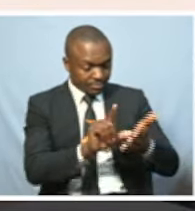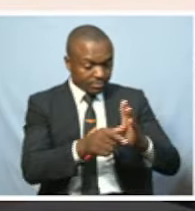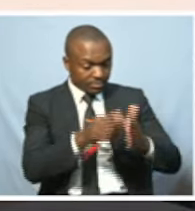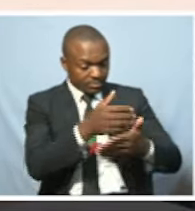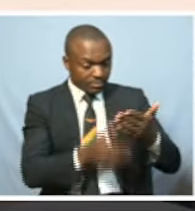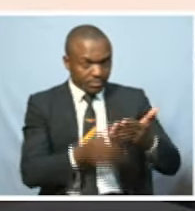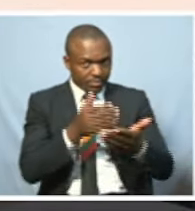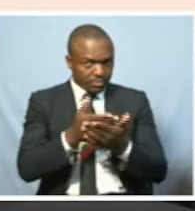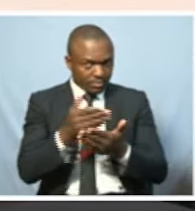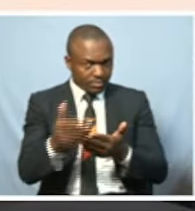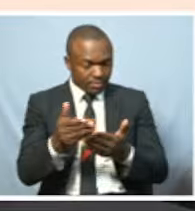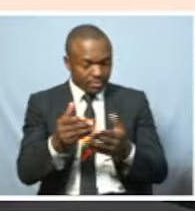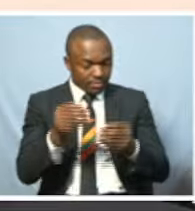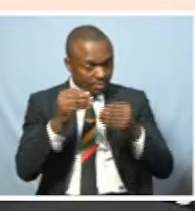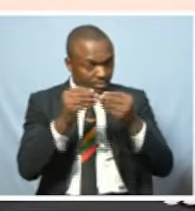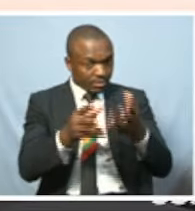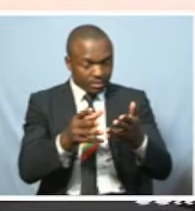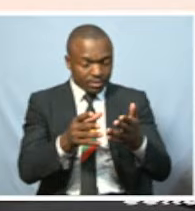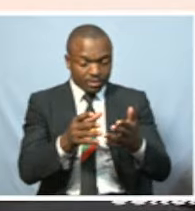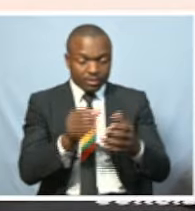procurement of the works.